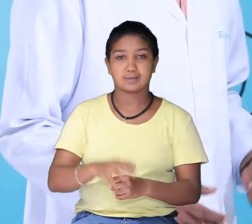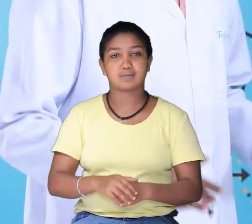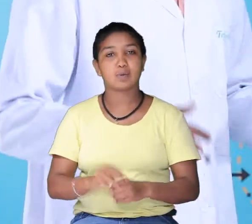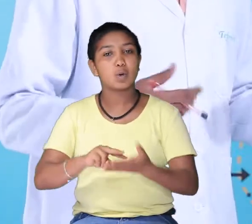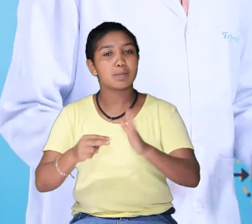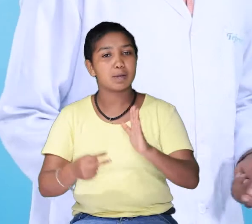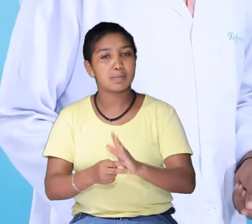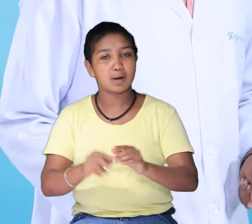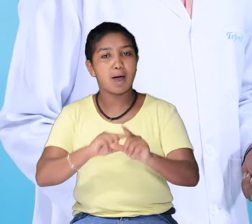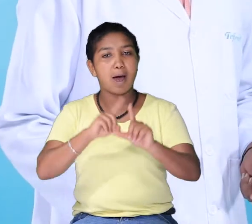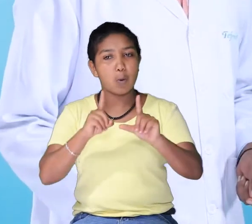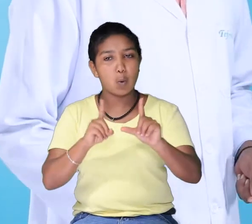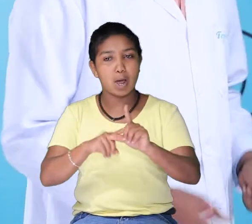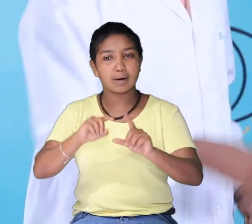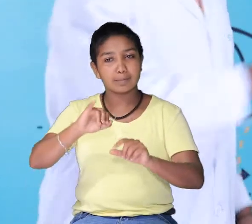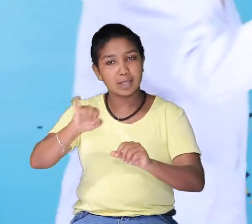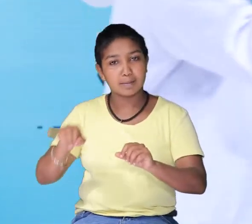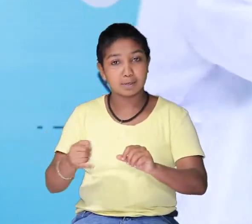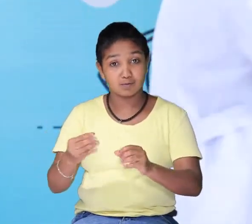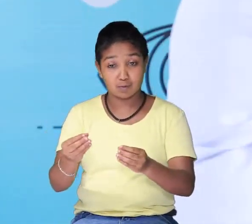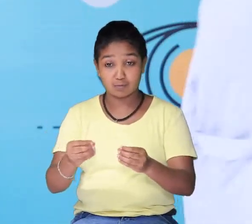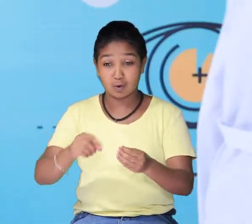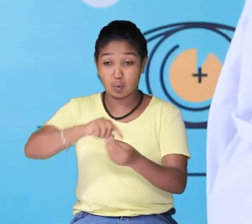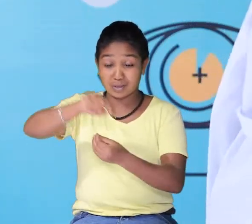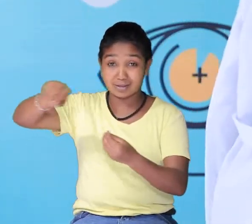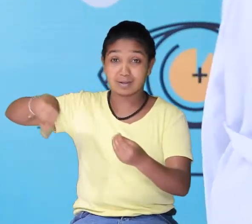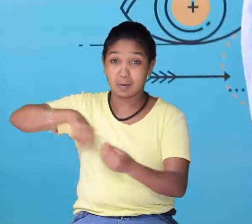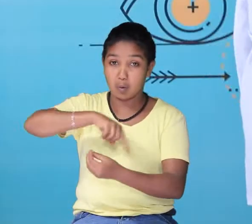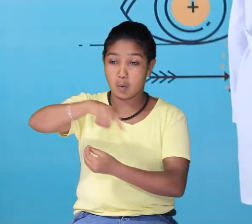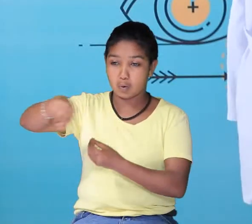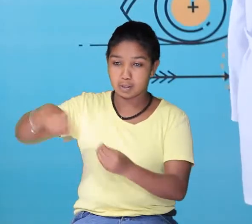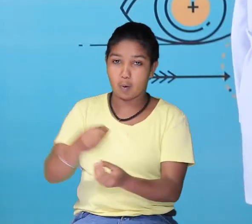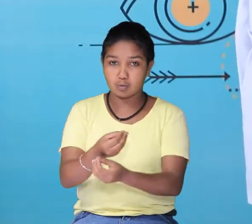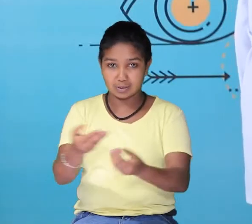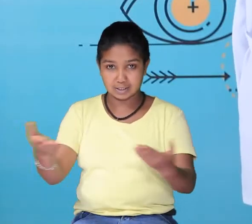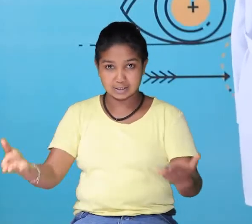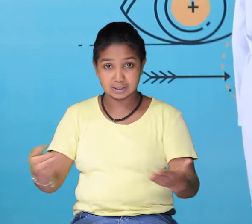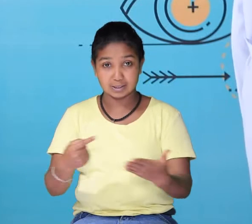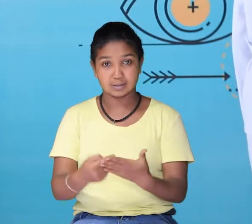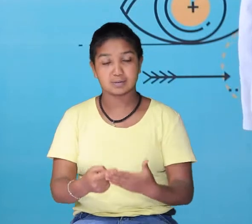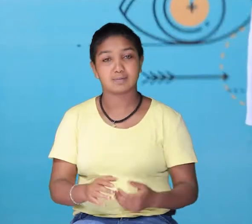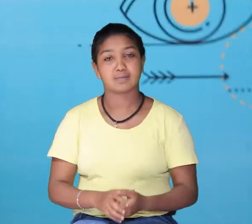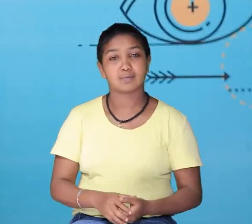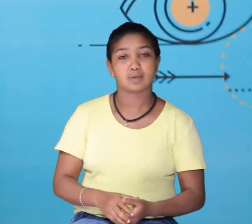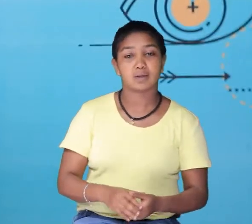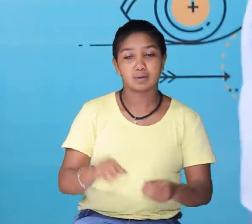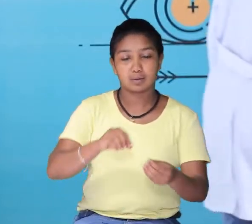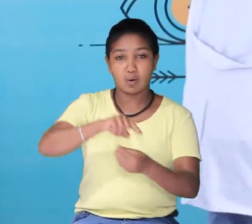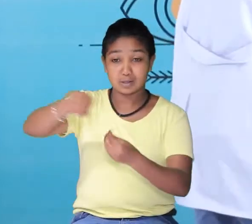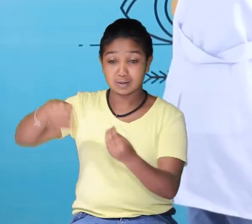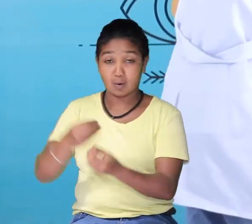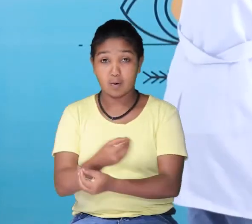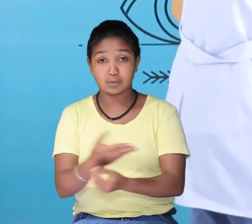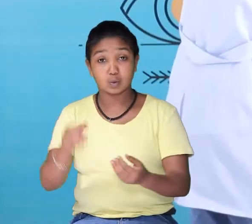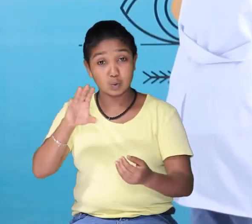What do you mean by angular impulse? So for a given rotating object, this is all true. But for a given rotating